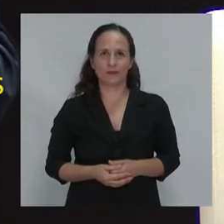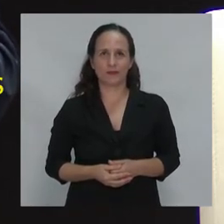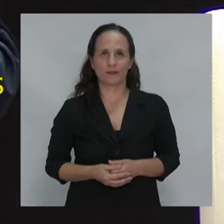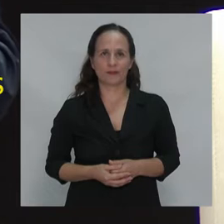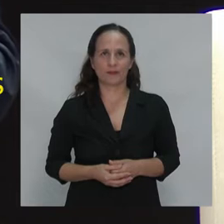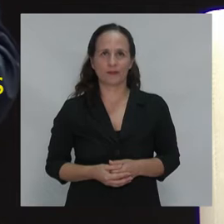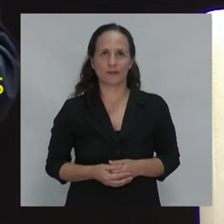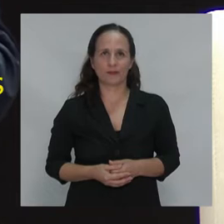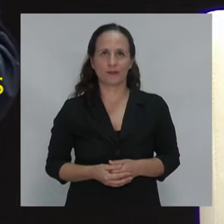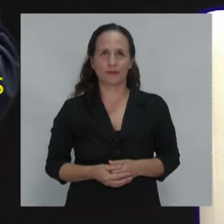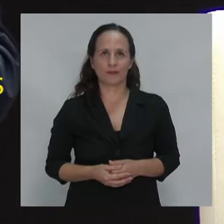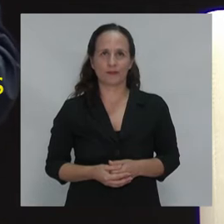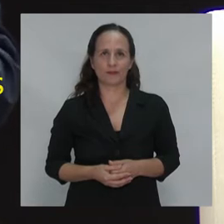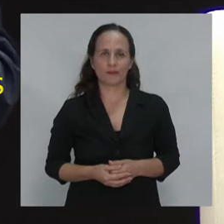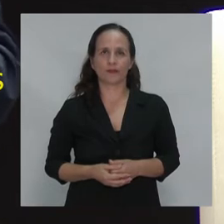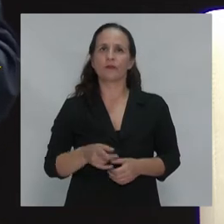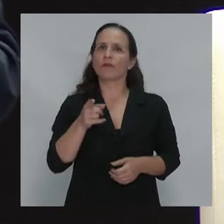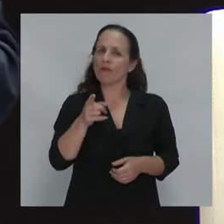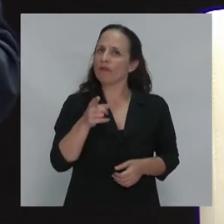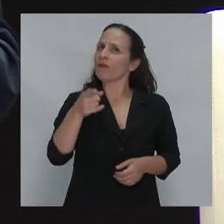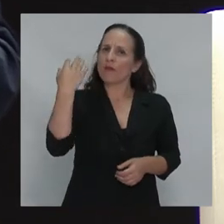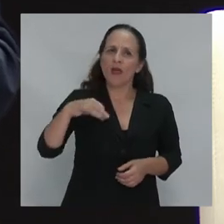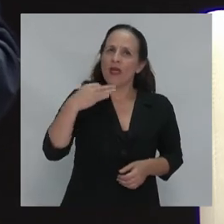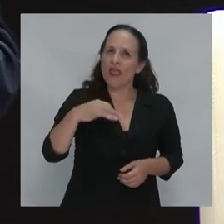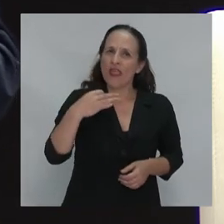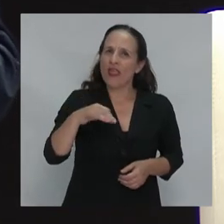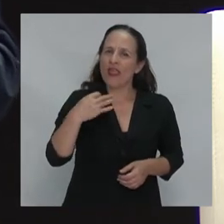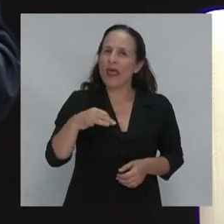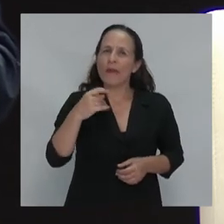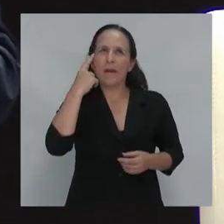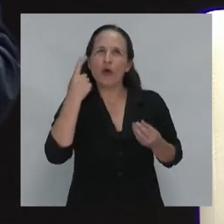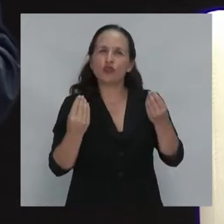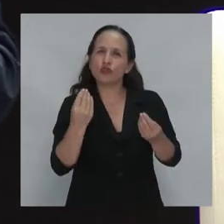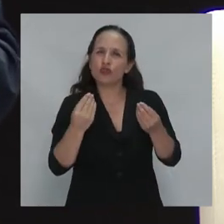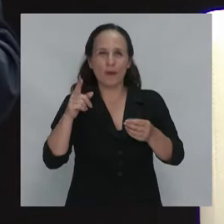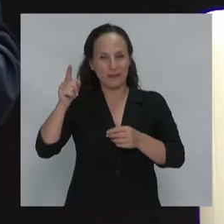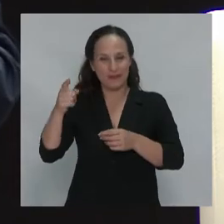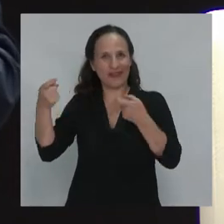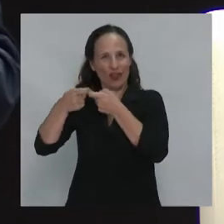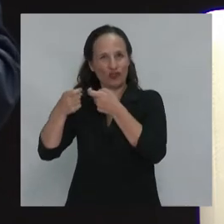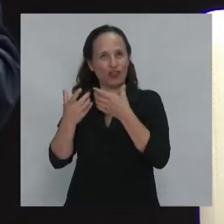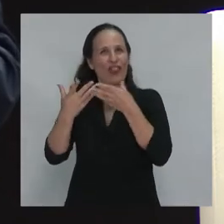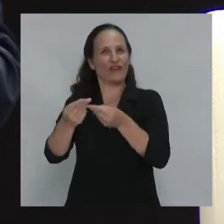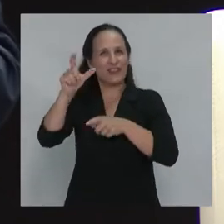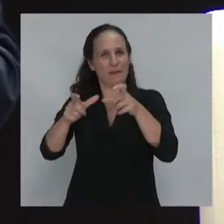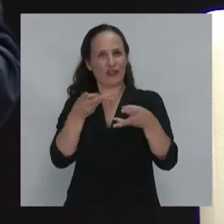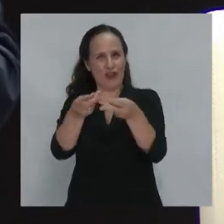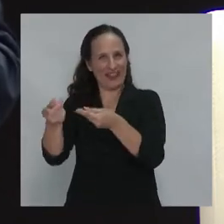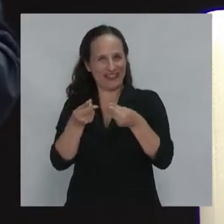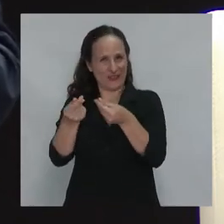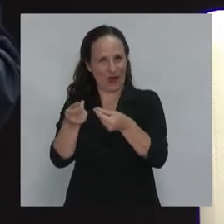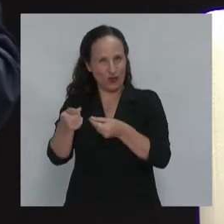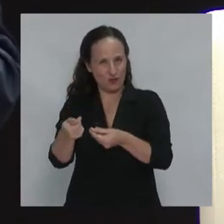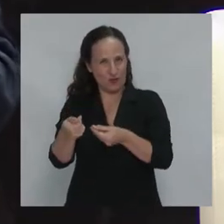and so on, so as to avoid any productivist block formation. Apart from that, forms